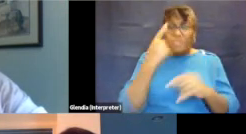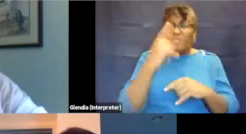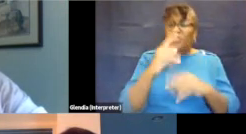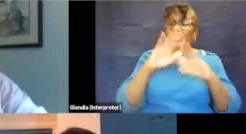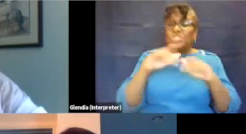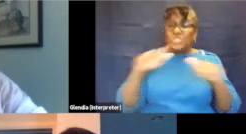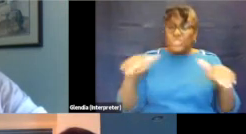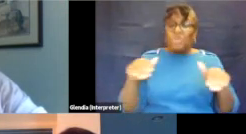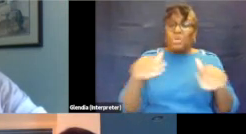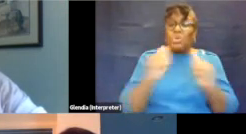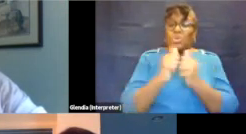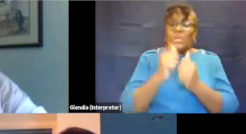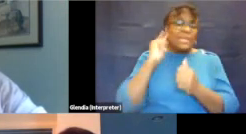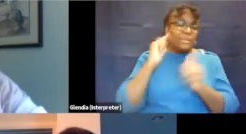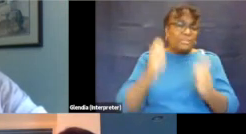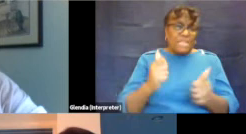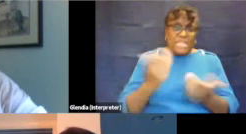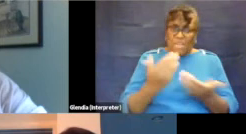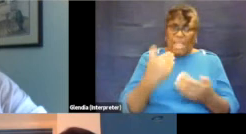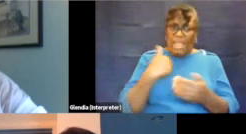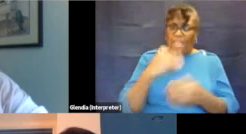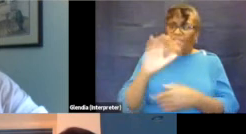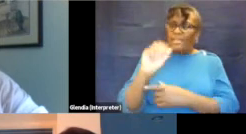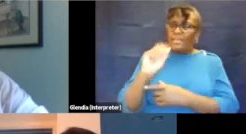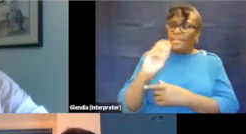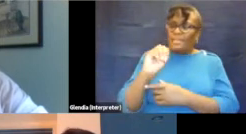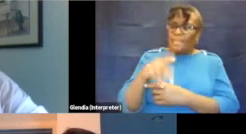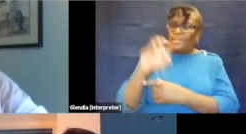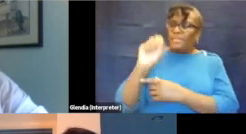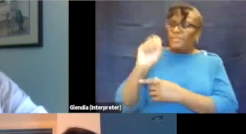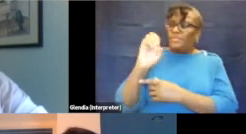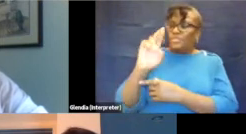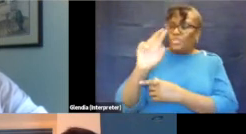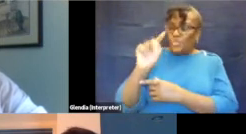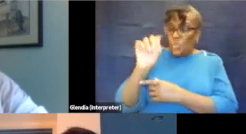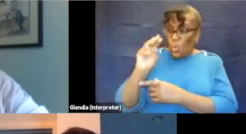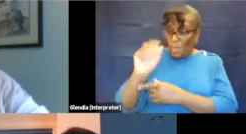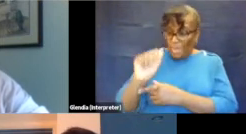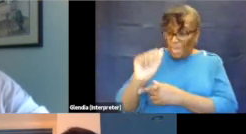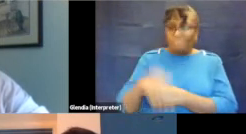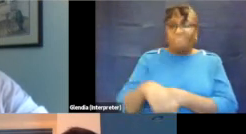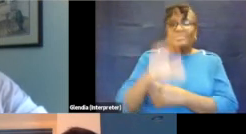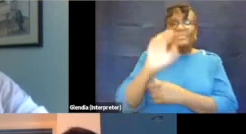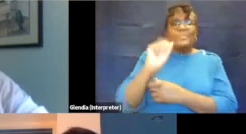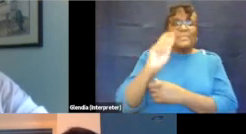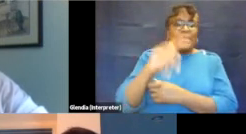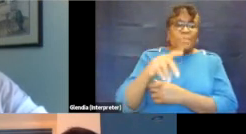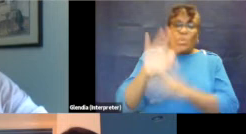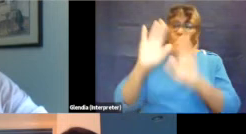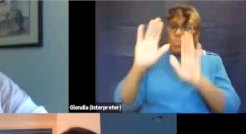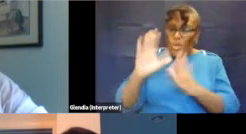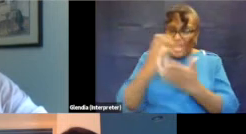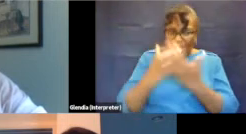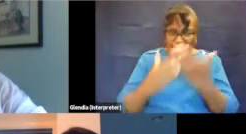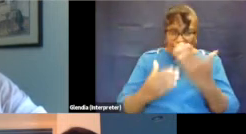Camp Sertoma, Camp Wonder Hands. Some local hospitals like MUSC sometimes have camps, and AG Bell has the LOFT program